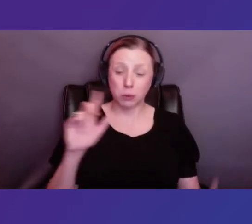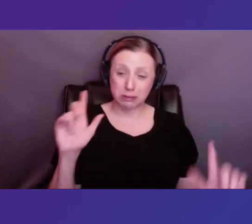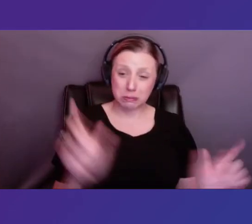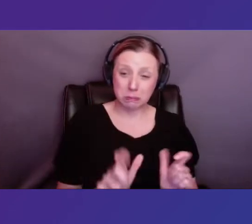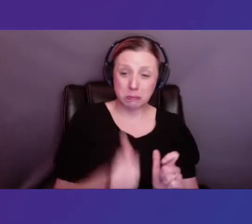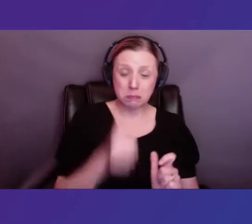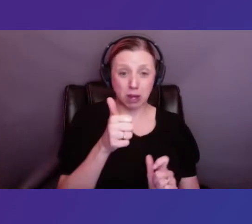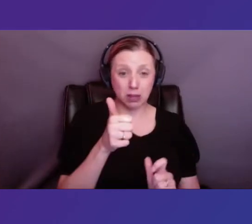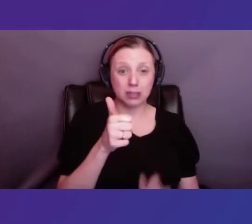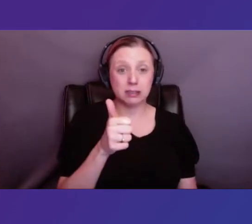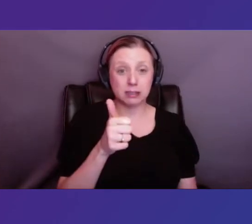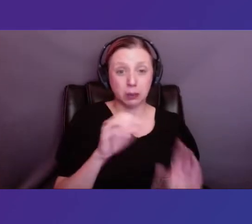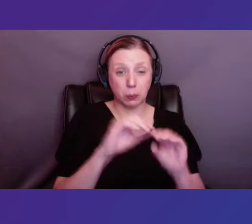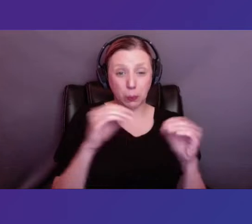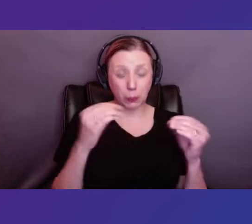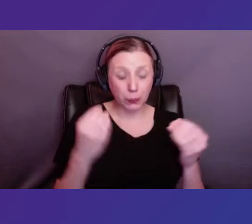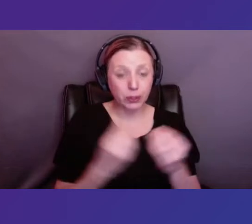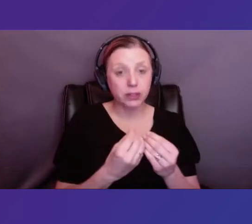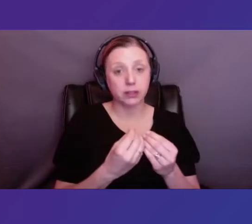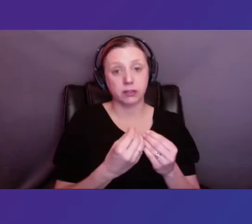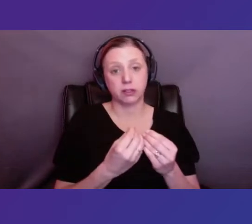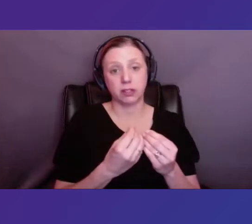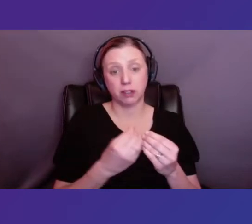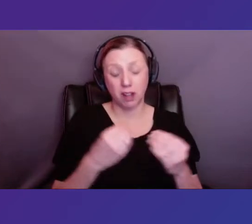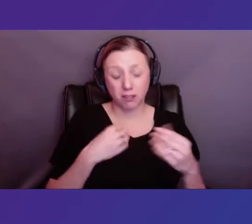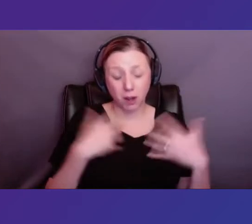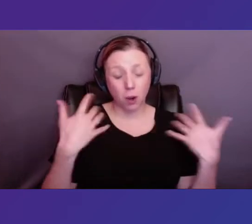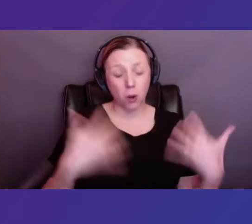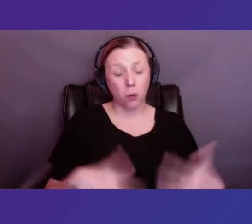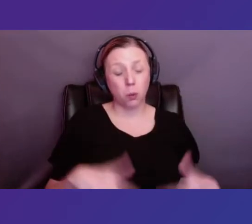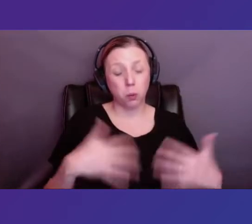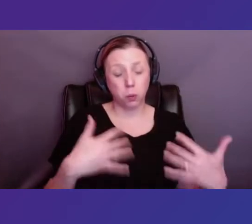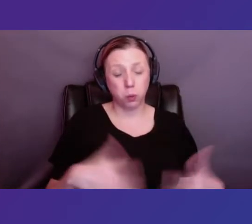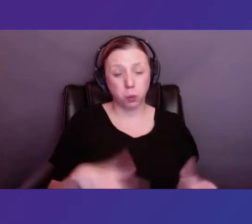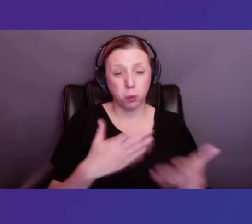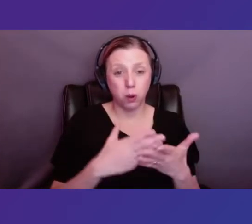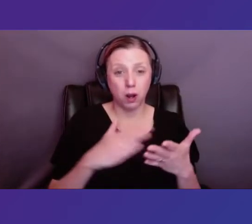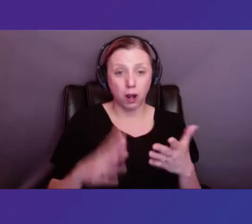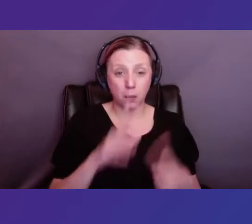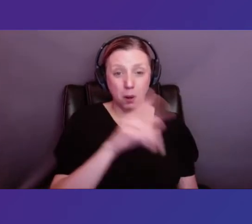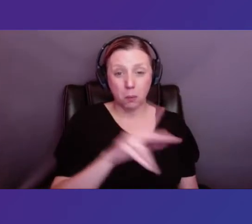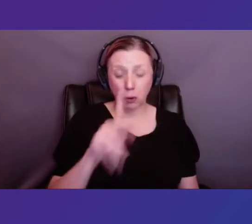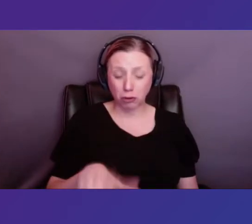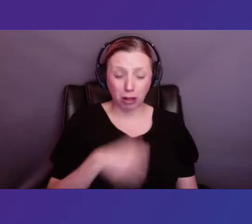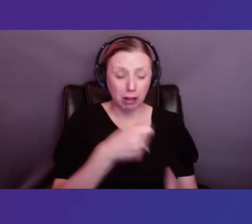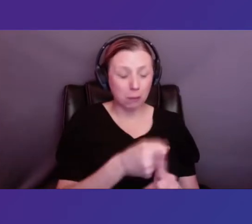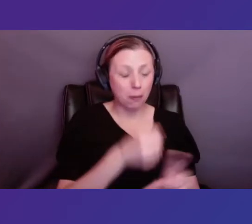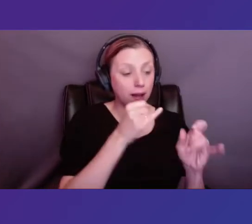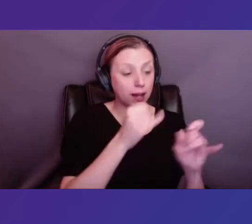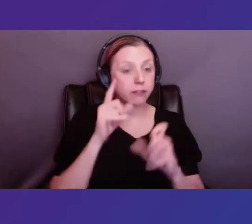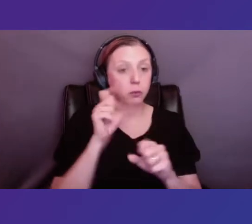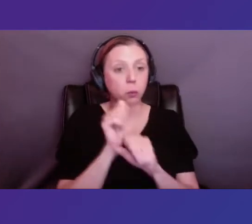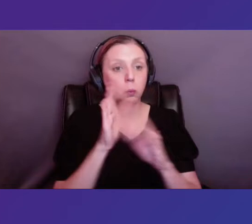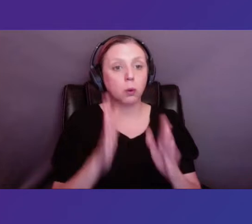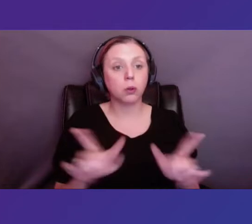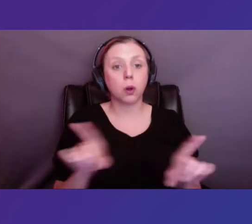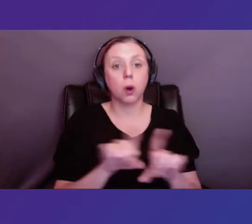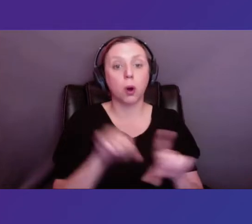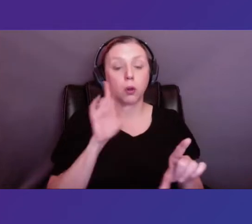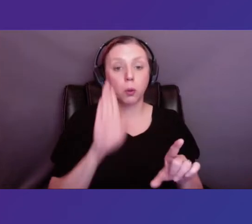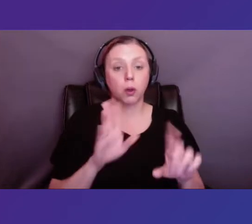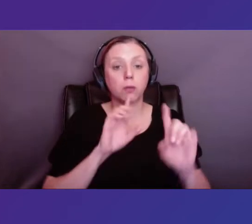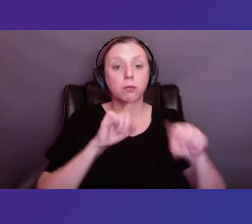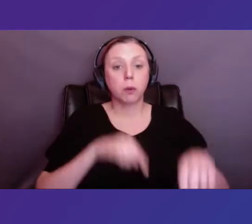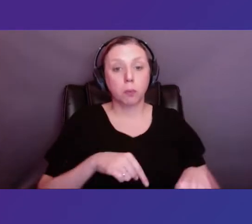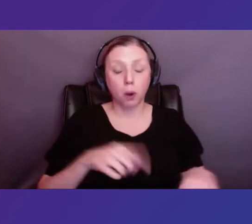organizations experiencing the greatest proportional impact. Individual workers also reported a